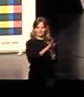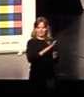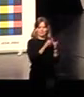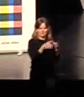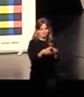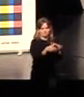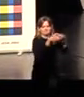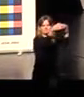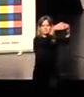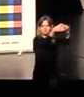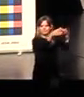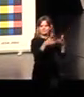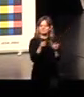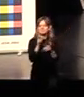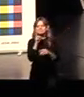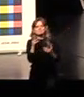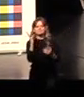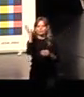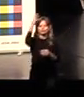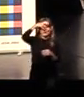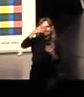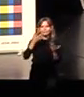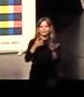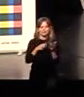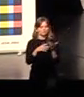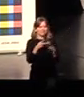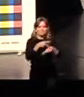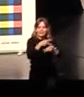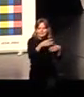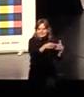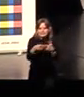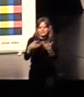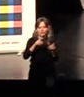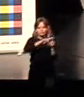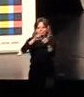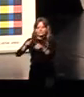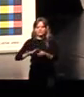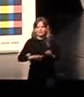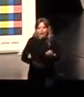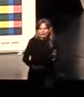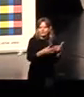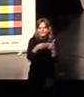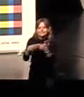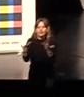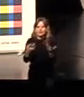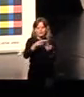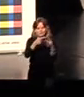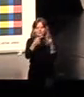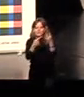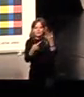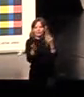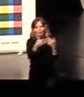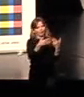poetin trump er doorgaan doe die polen urban in hungry de 13e philippines met dan